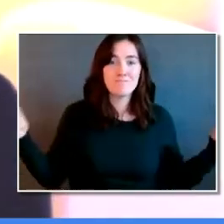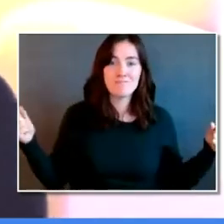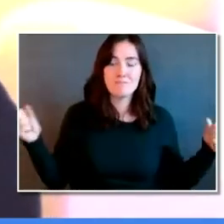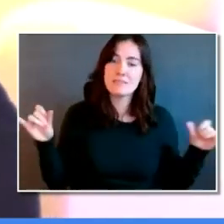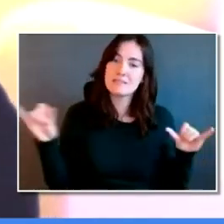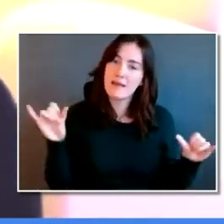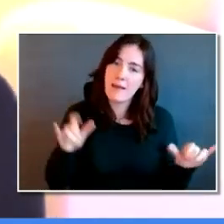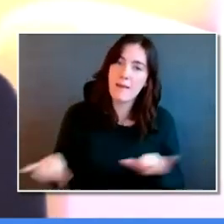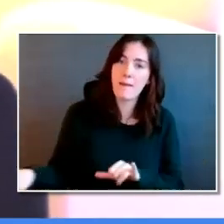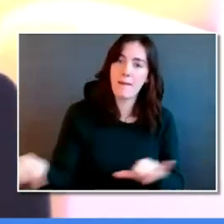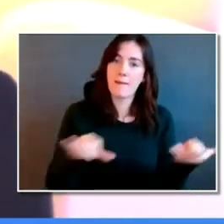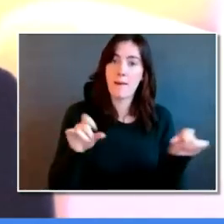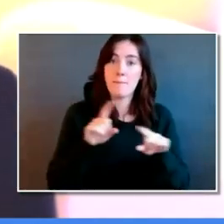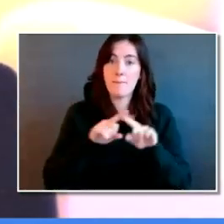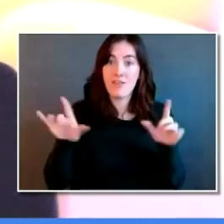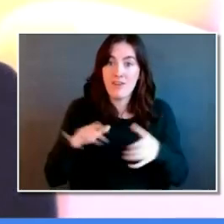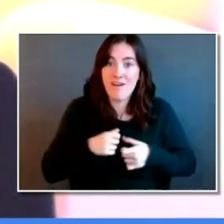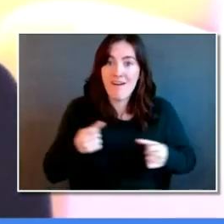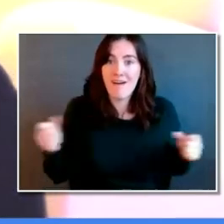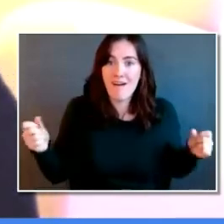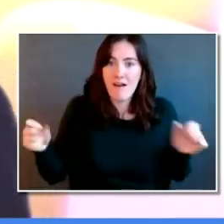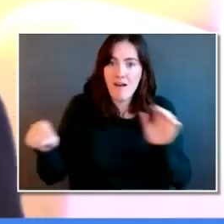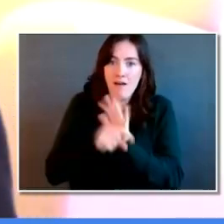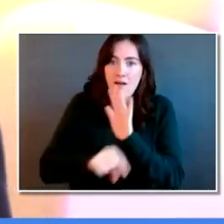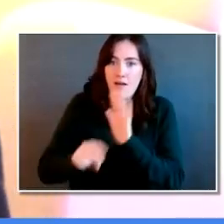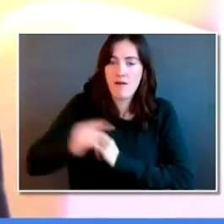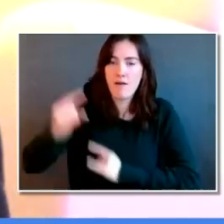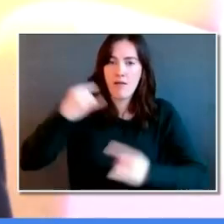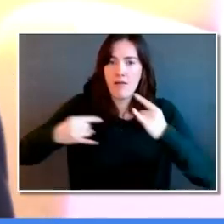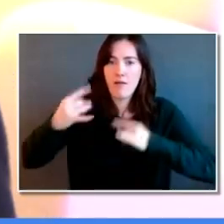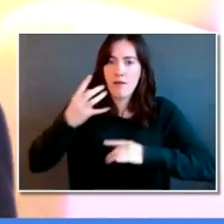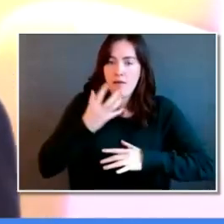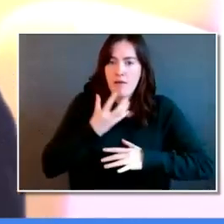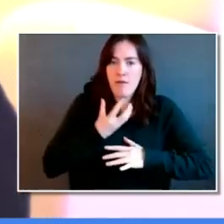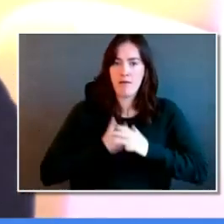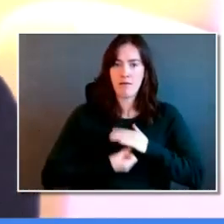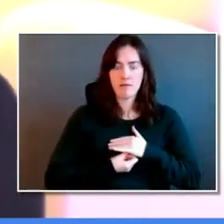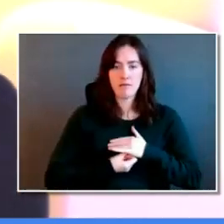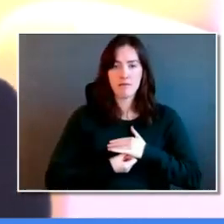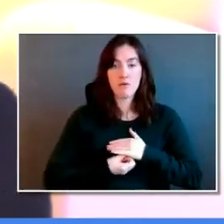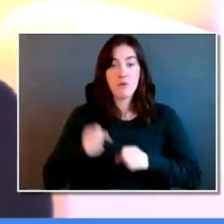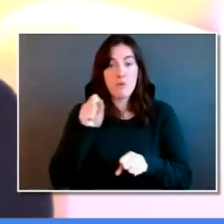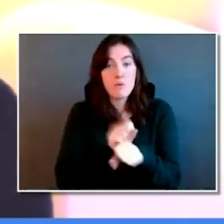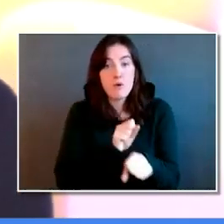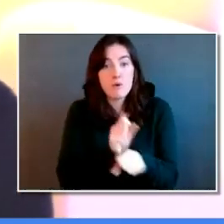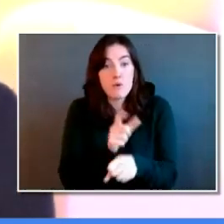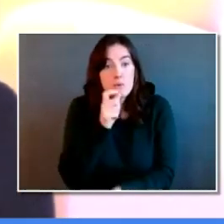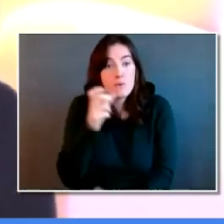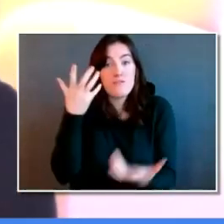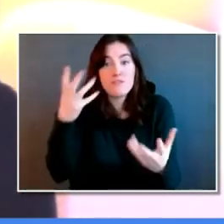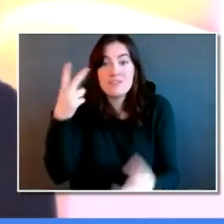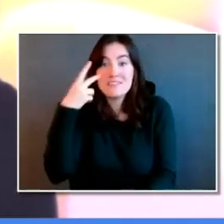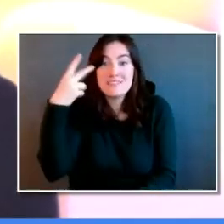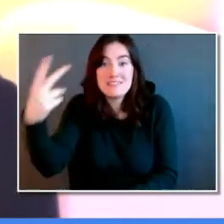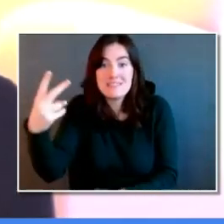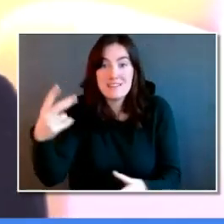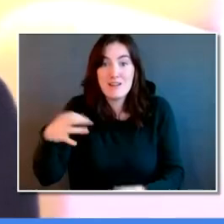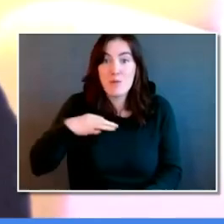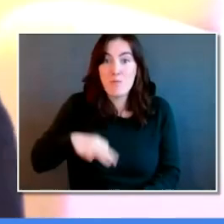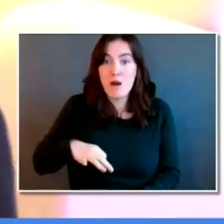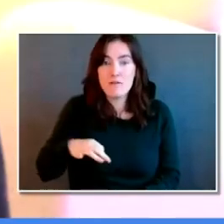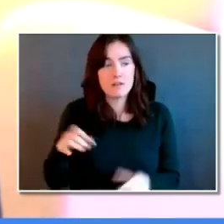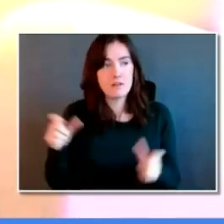but are being vilified for that. Workers who see the profits of a tiny few rise even as they